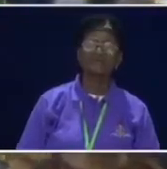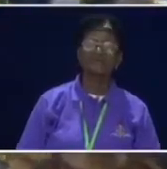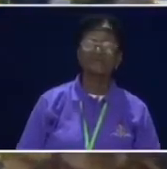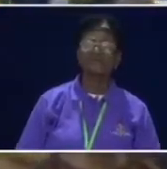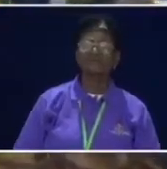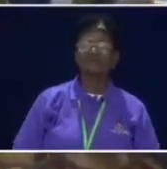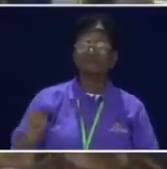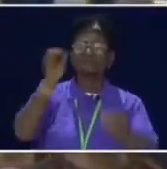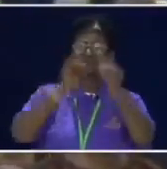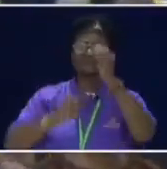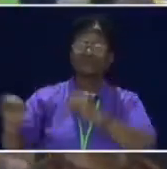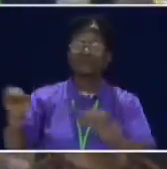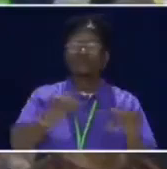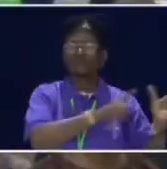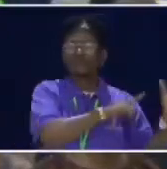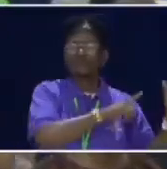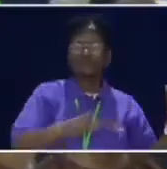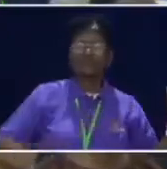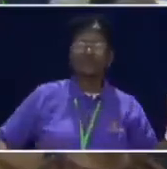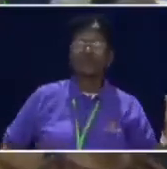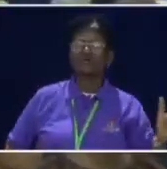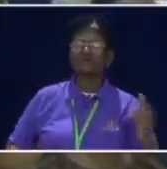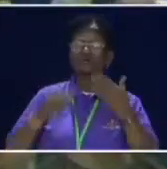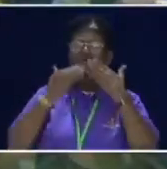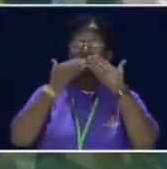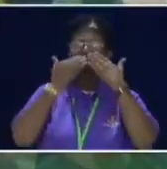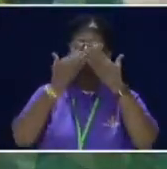Oh Lord, thank you.